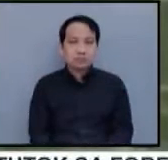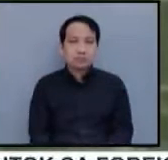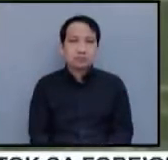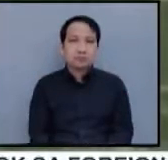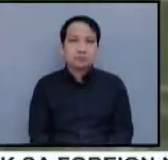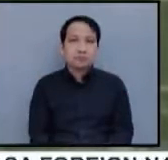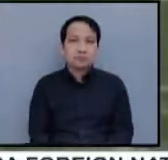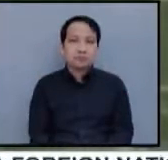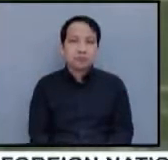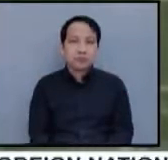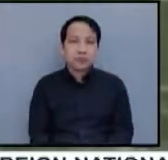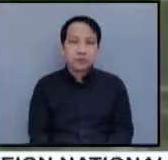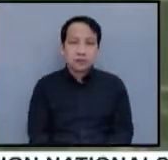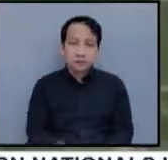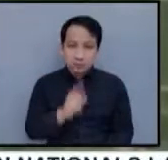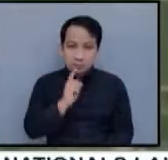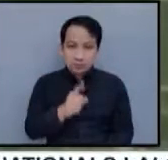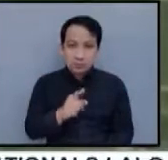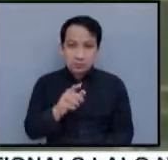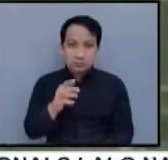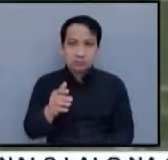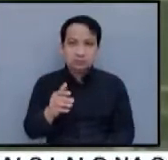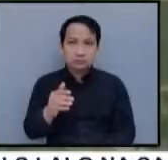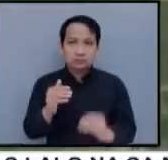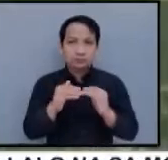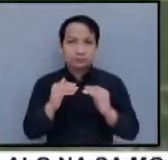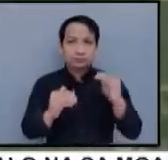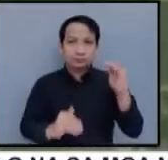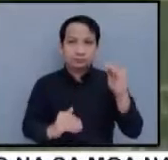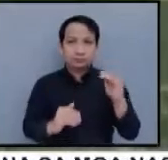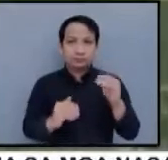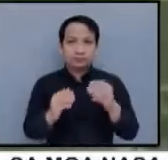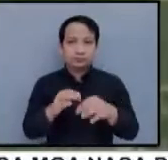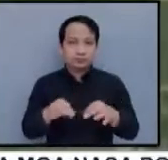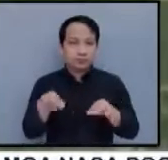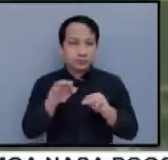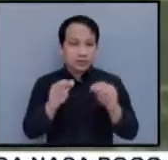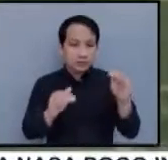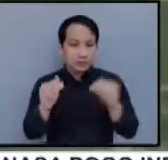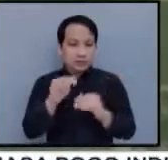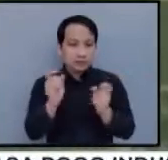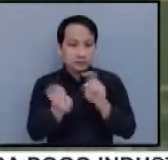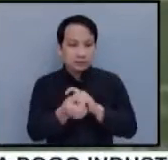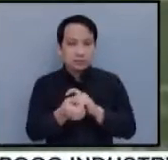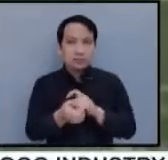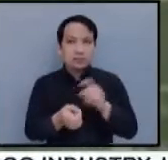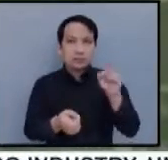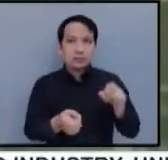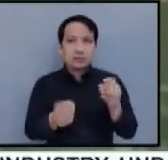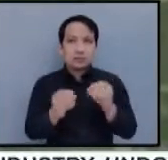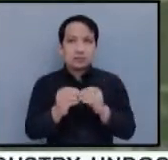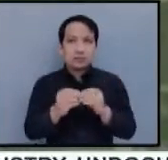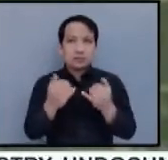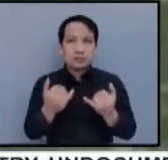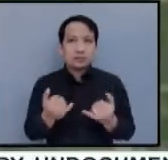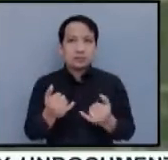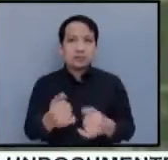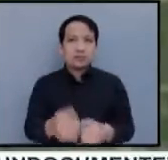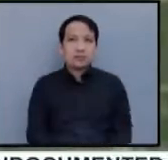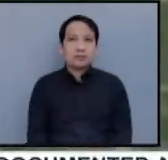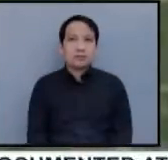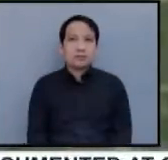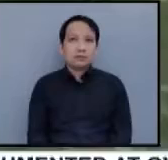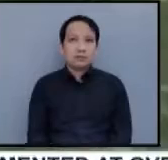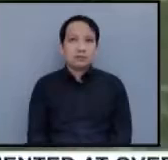This injustice must be corrected, and those who need to do more must act now.